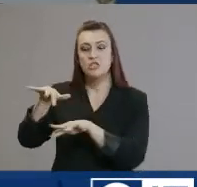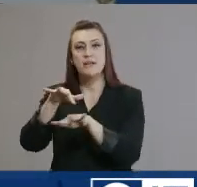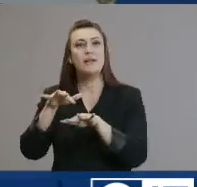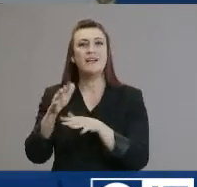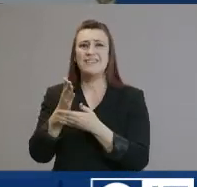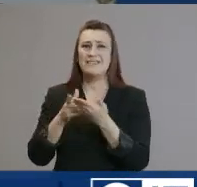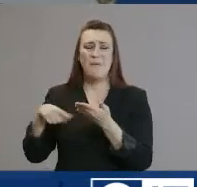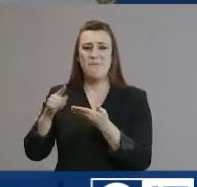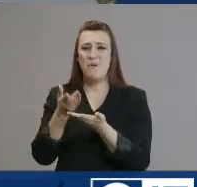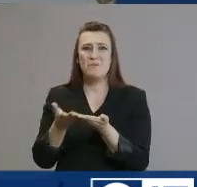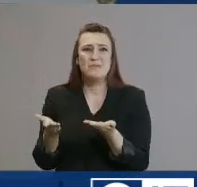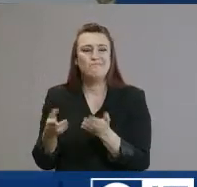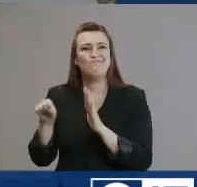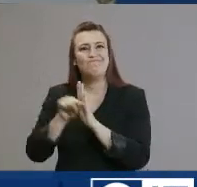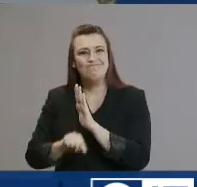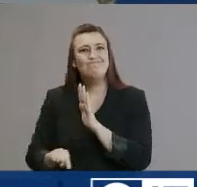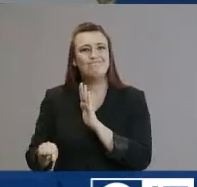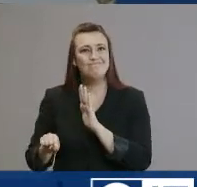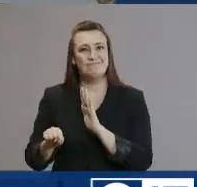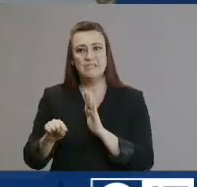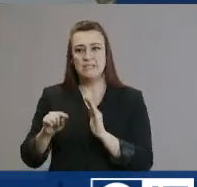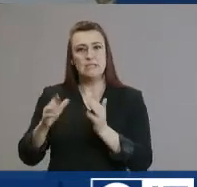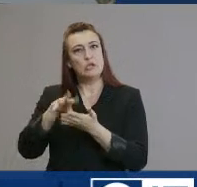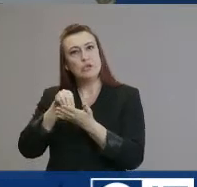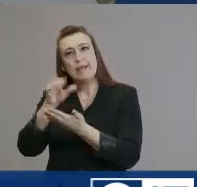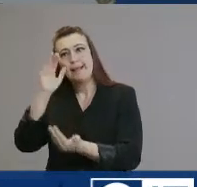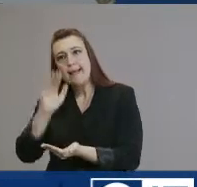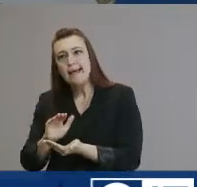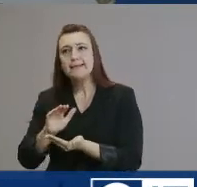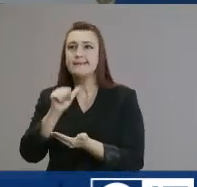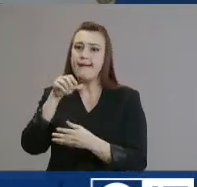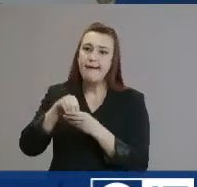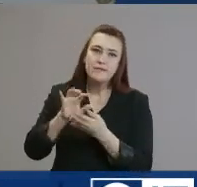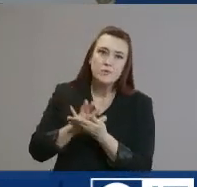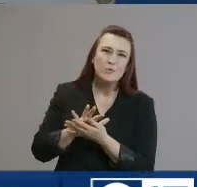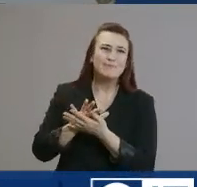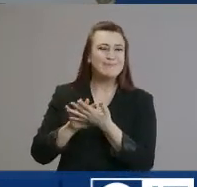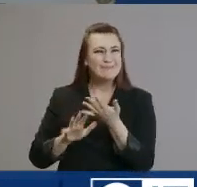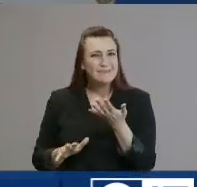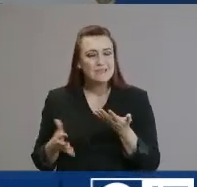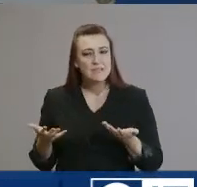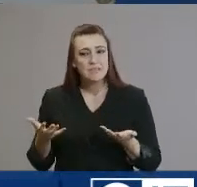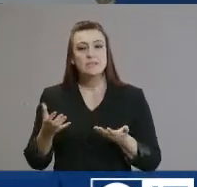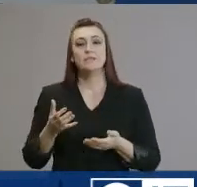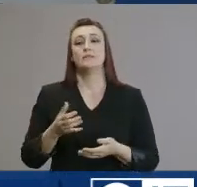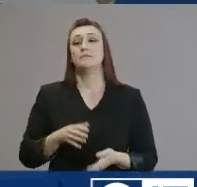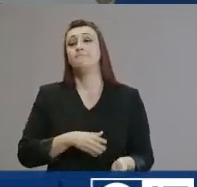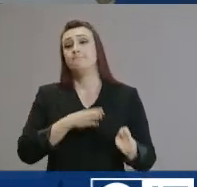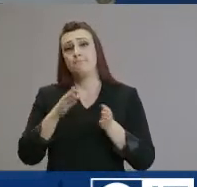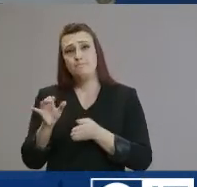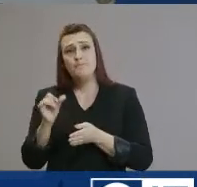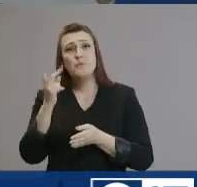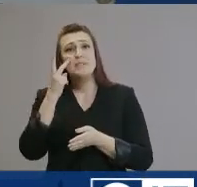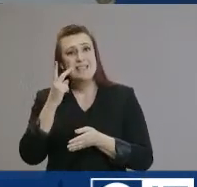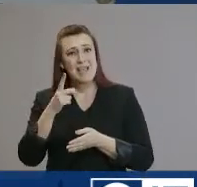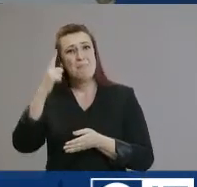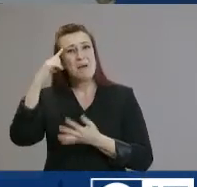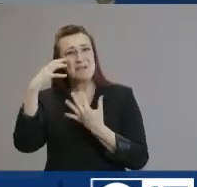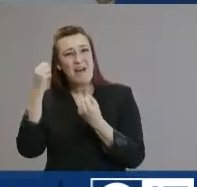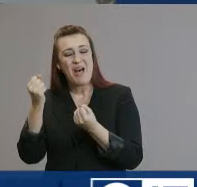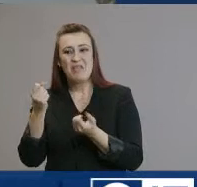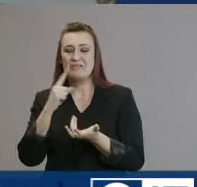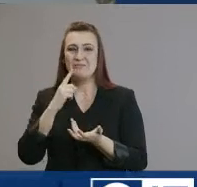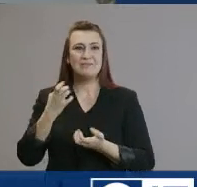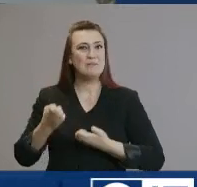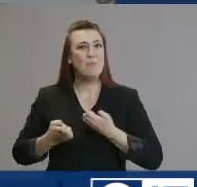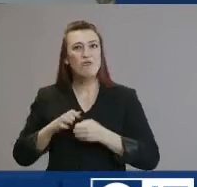mental health impacts of a stay-at-home order, including the financial and emotional stressors that come